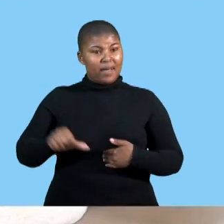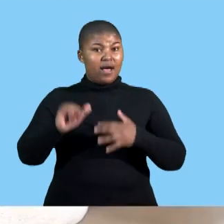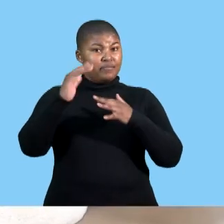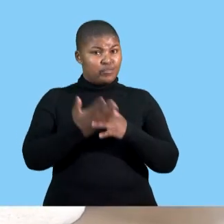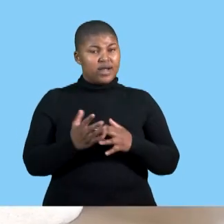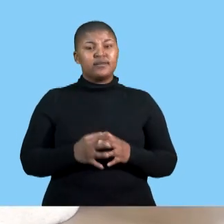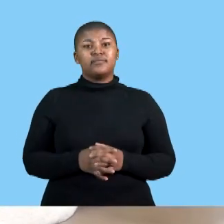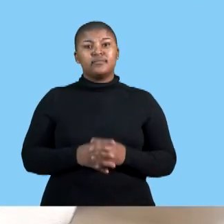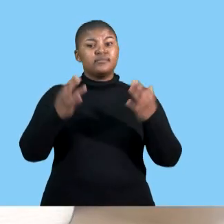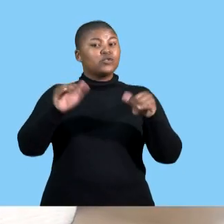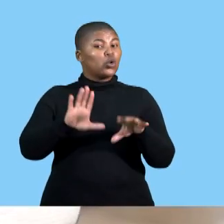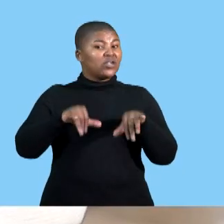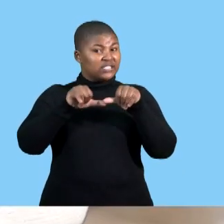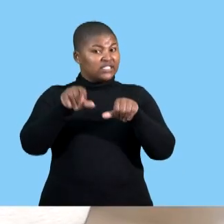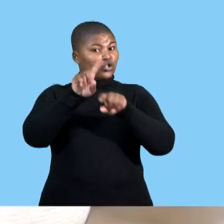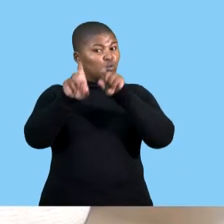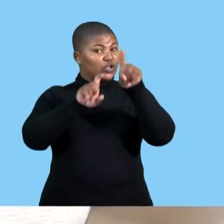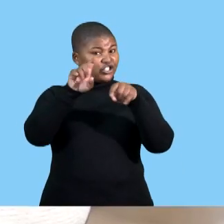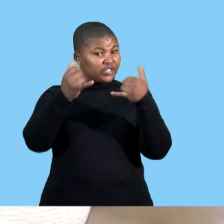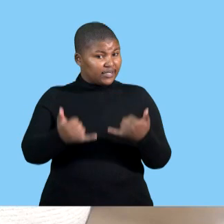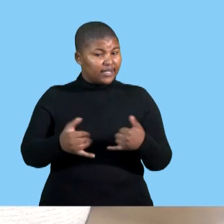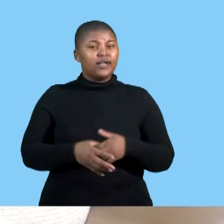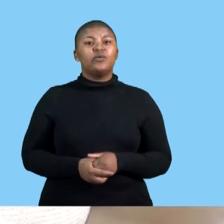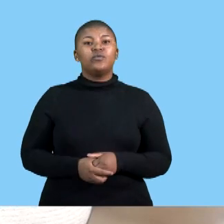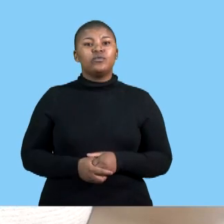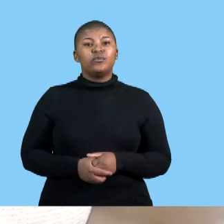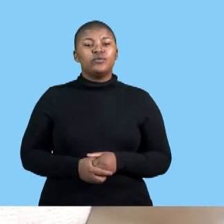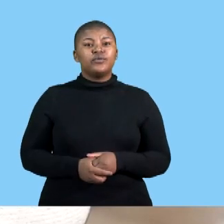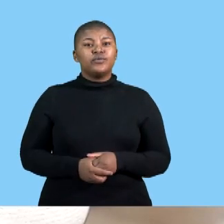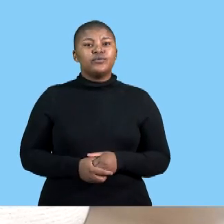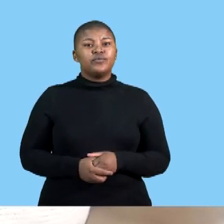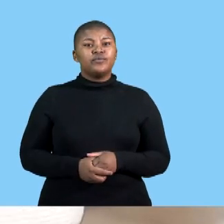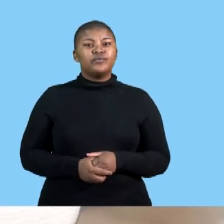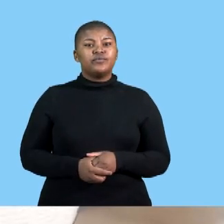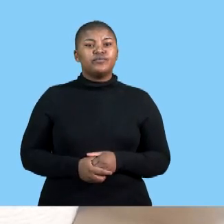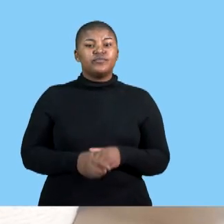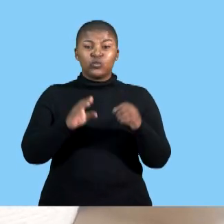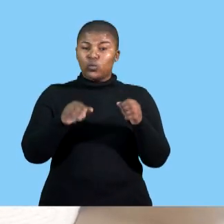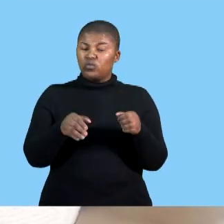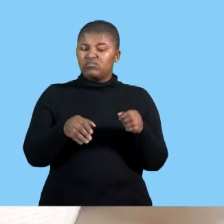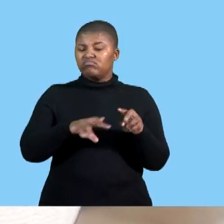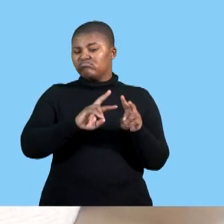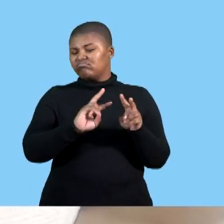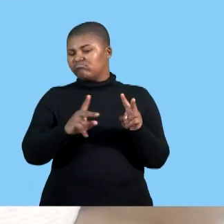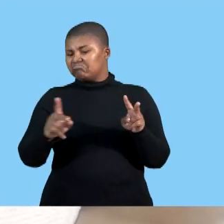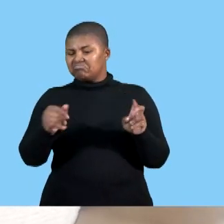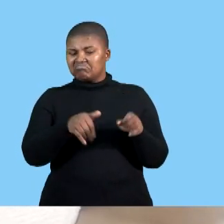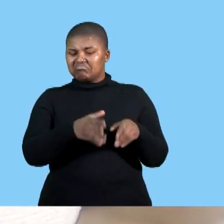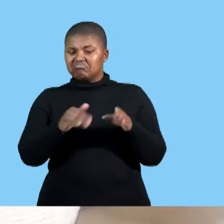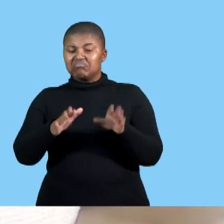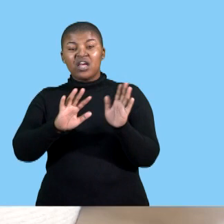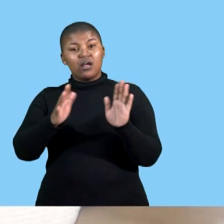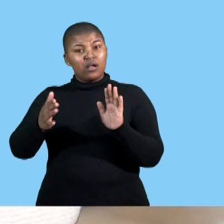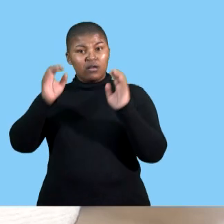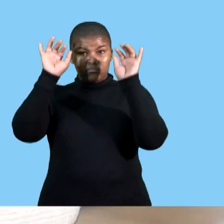Welcome back from an ad break. We will continue with our application questions under the topic ways in which a business can